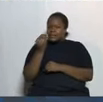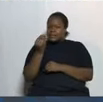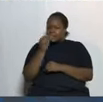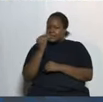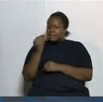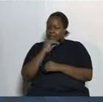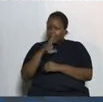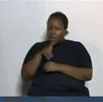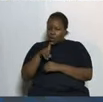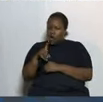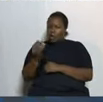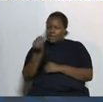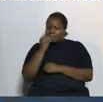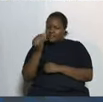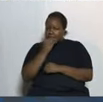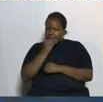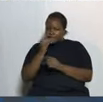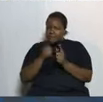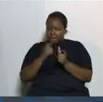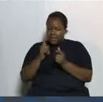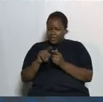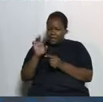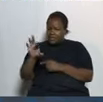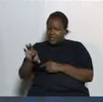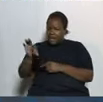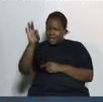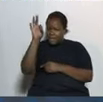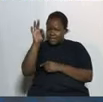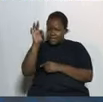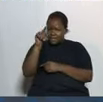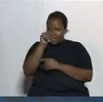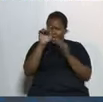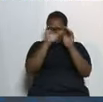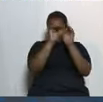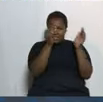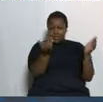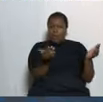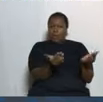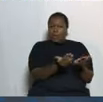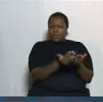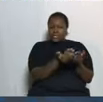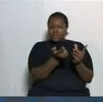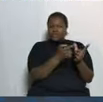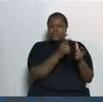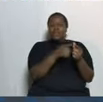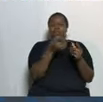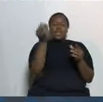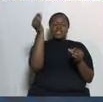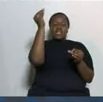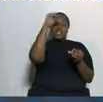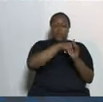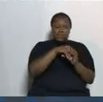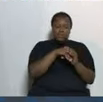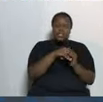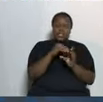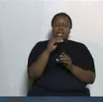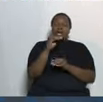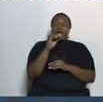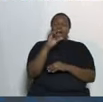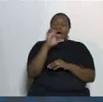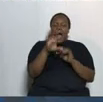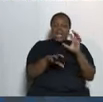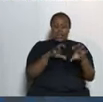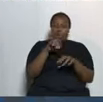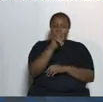eats that. Then they take this vase or this pot and they put all these moo, all these caterpillars around